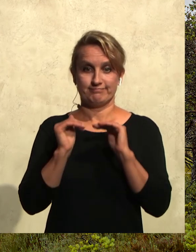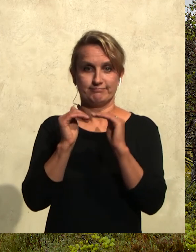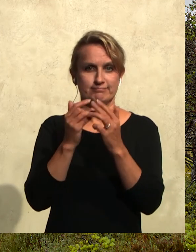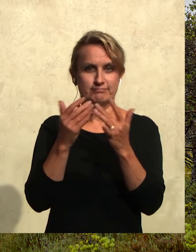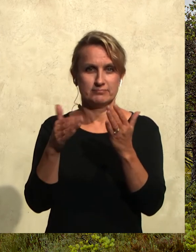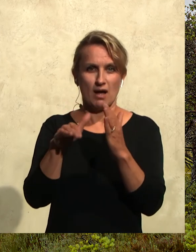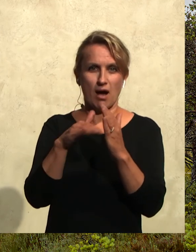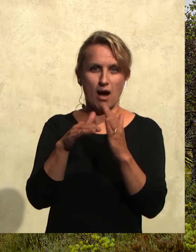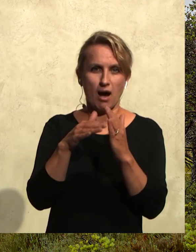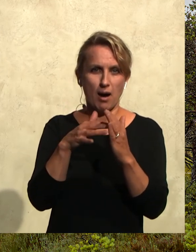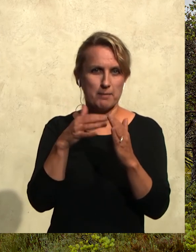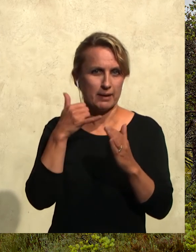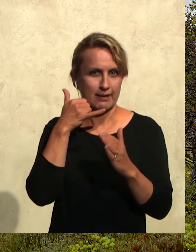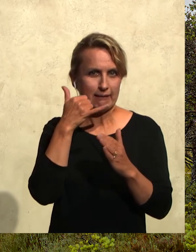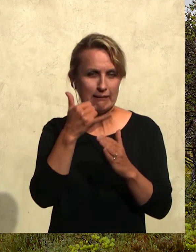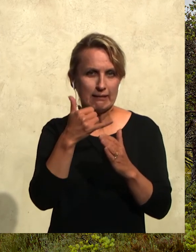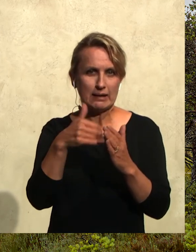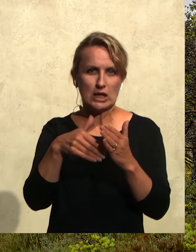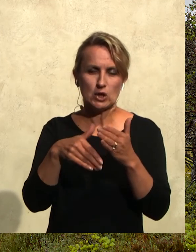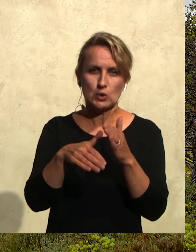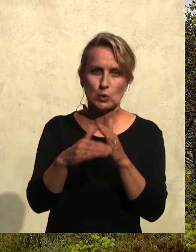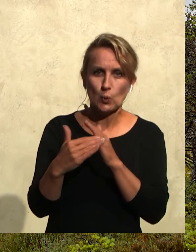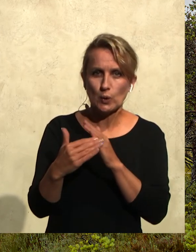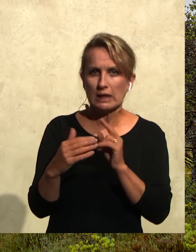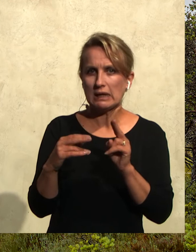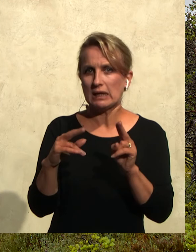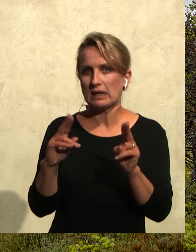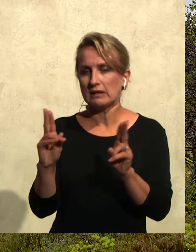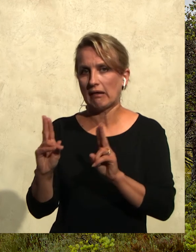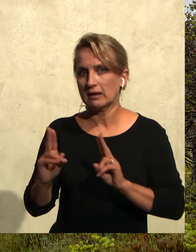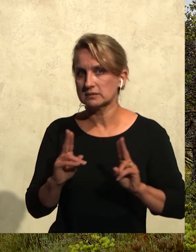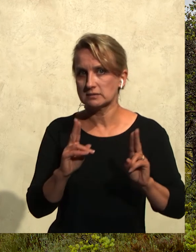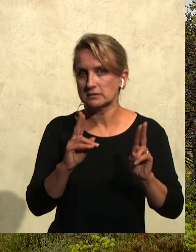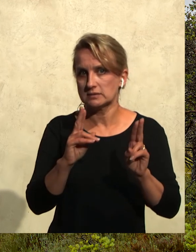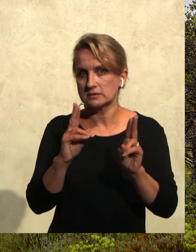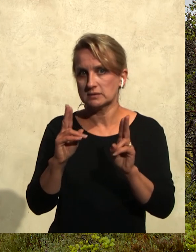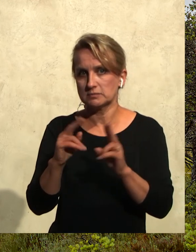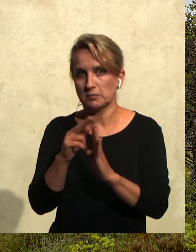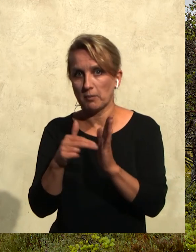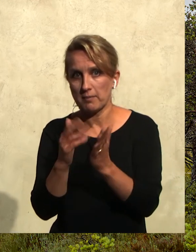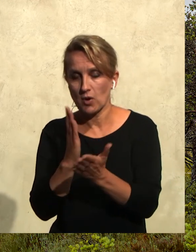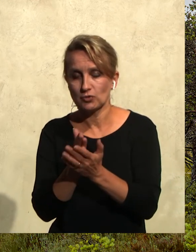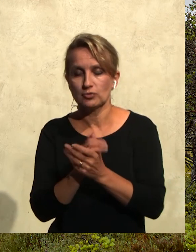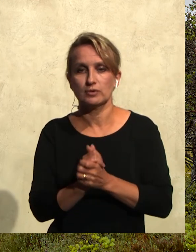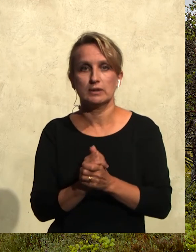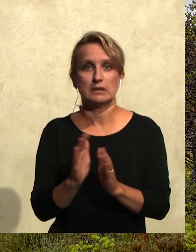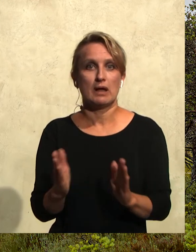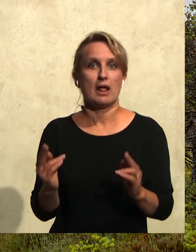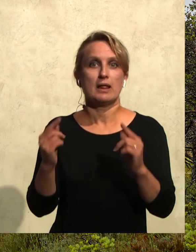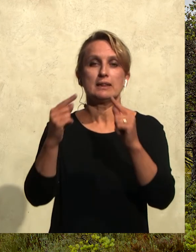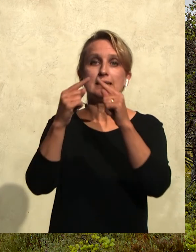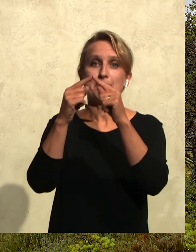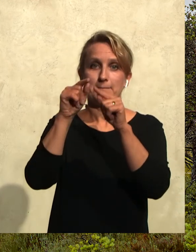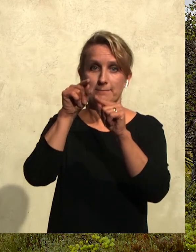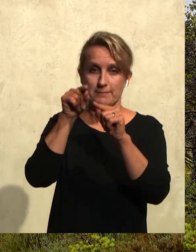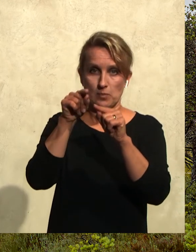health care and support people with pre-existing conditions or newly presenting conditions. So this was already touched